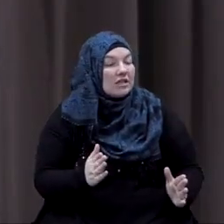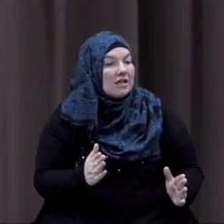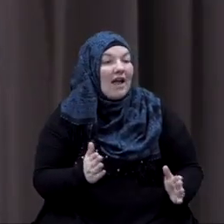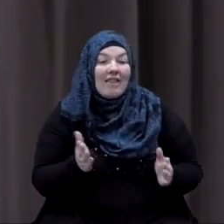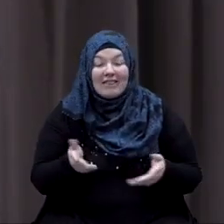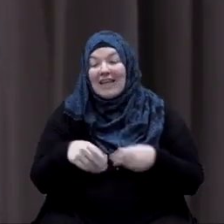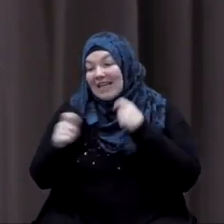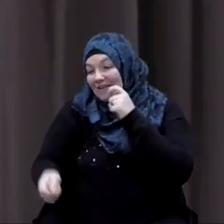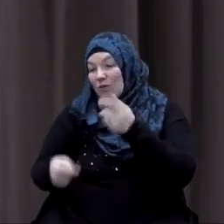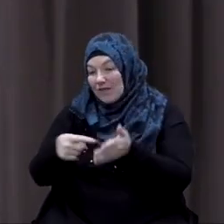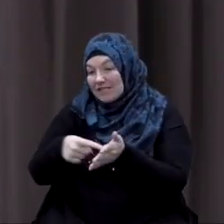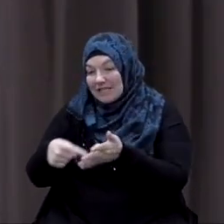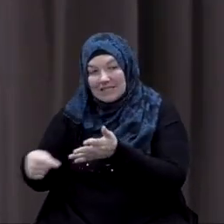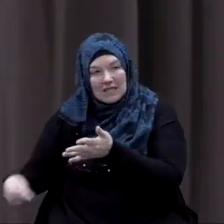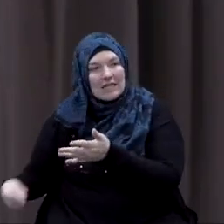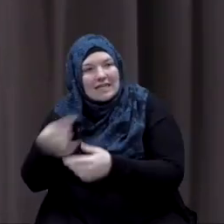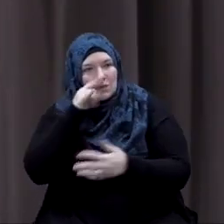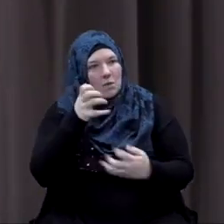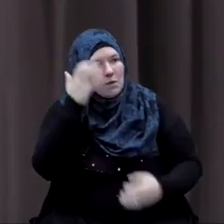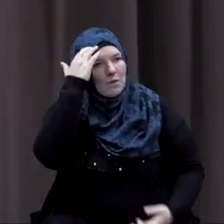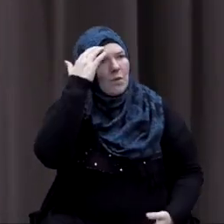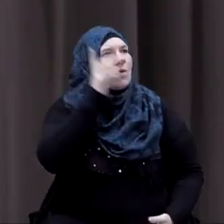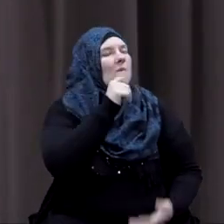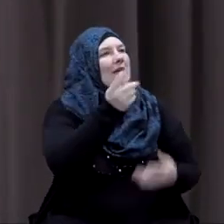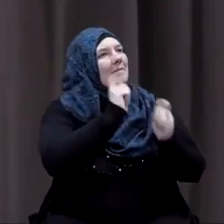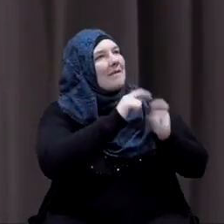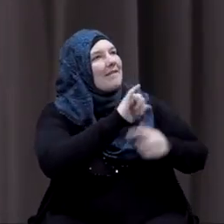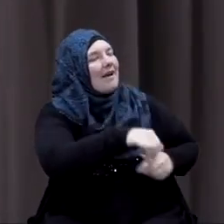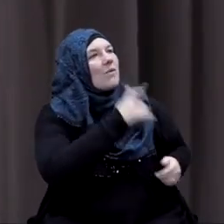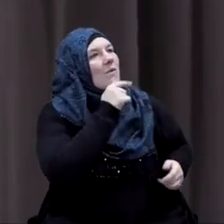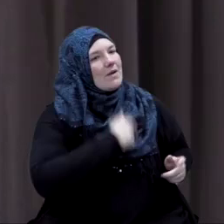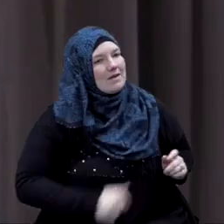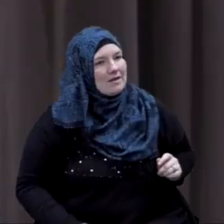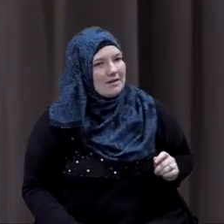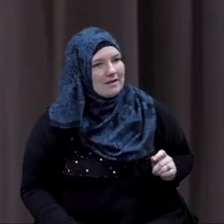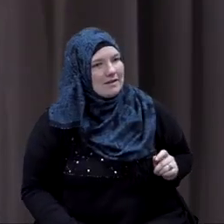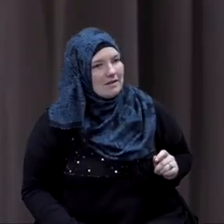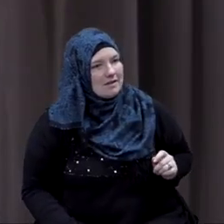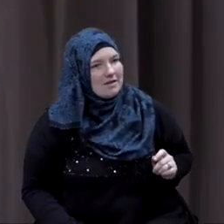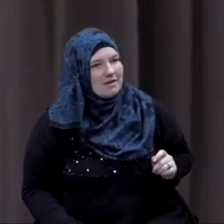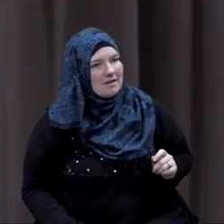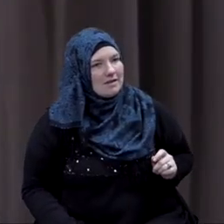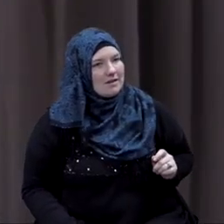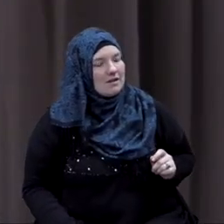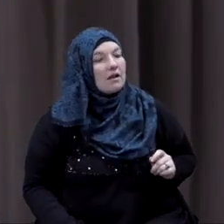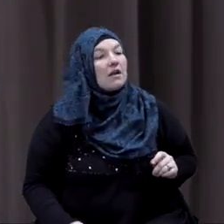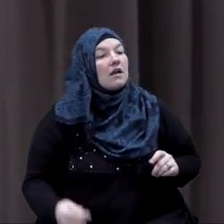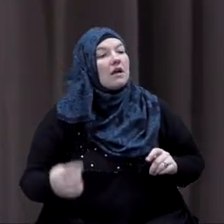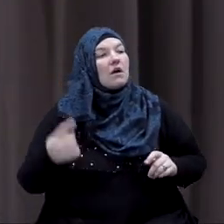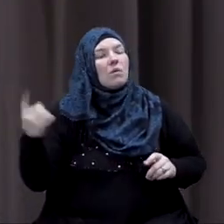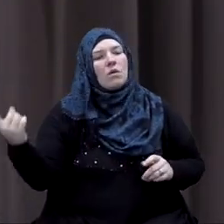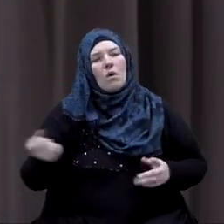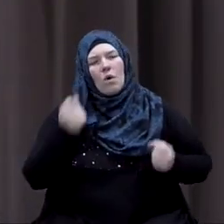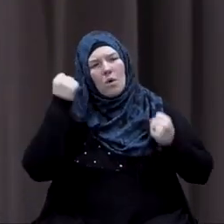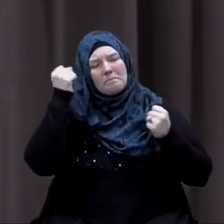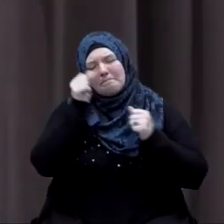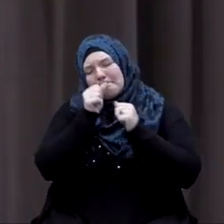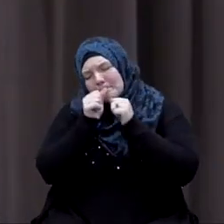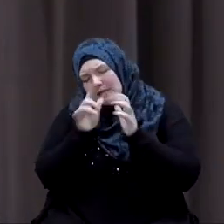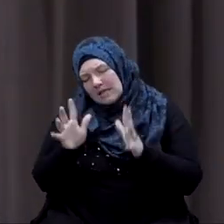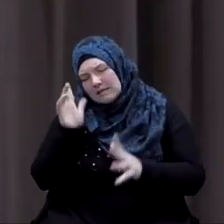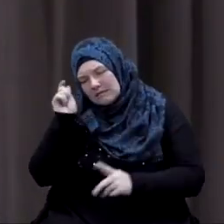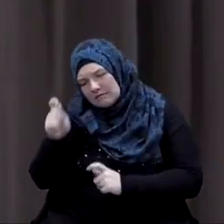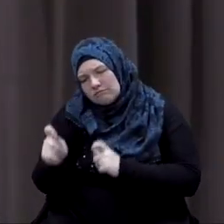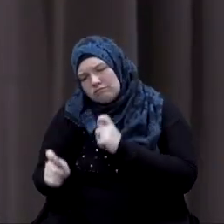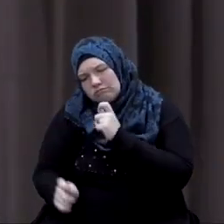brought you this and this and this, they want to know who brought these gifts, right? With all the bounties that Allah has